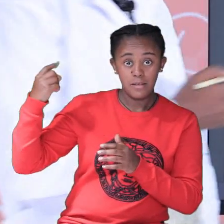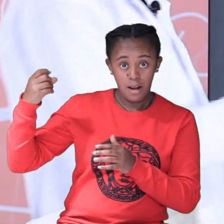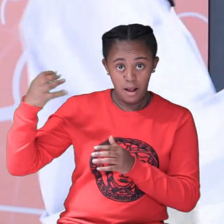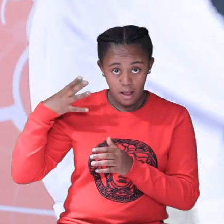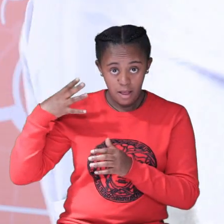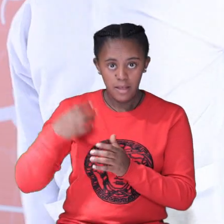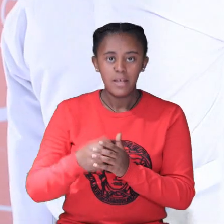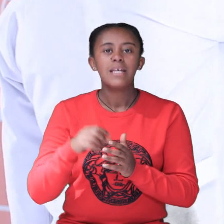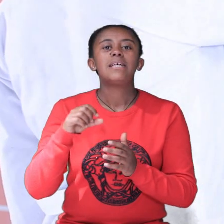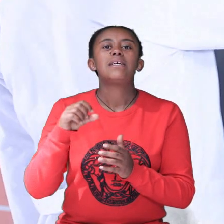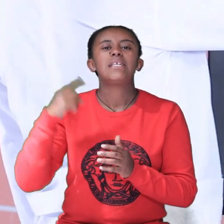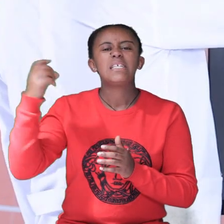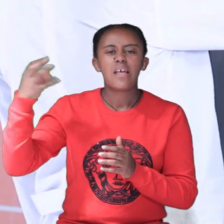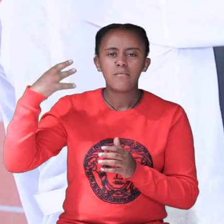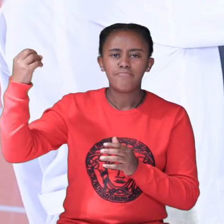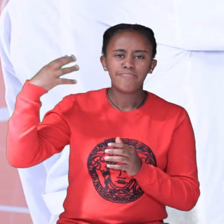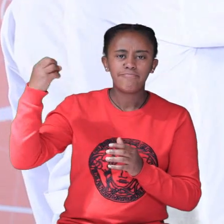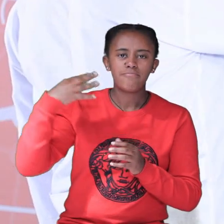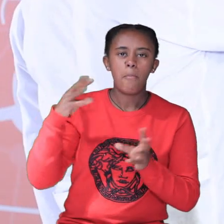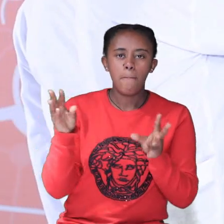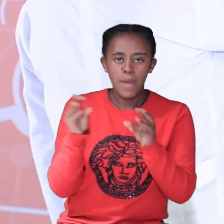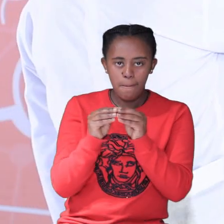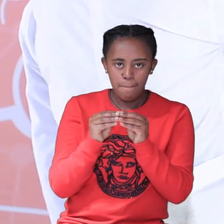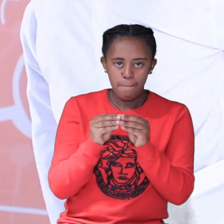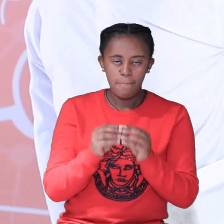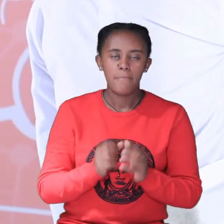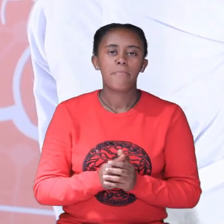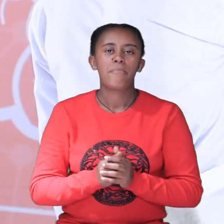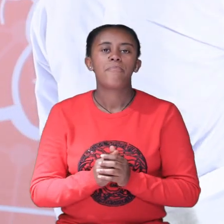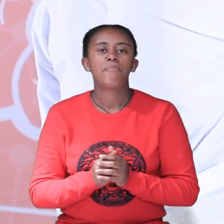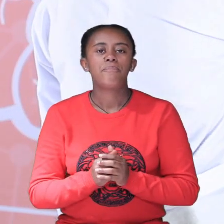called sunbeam. Sunlight